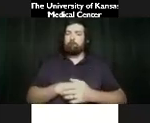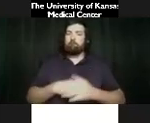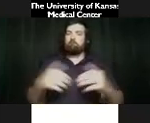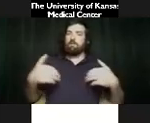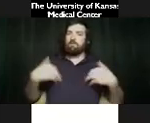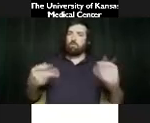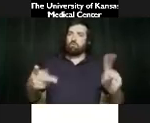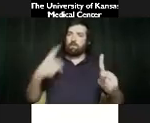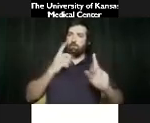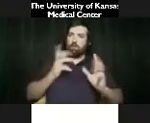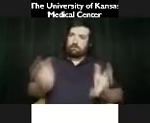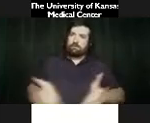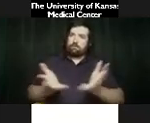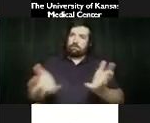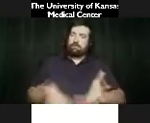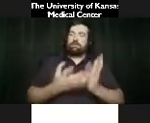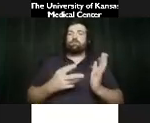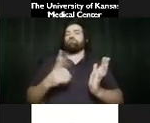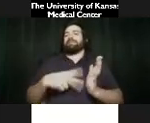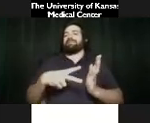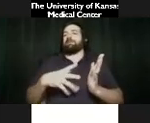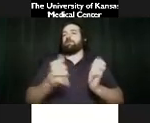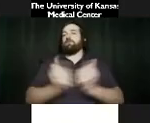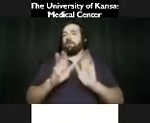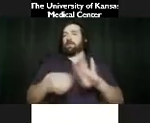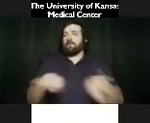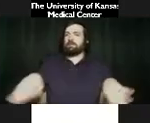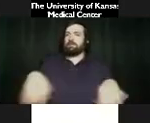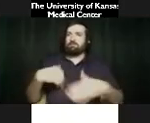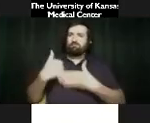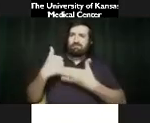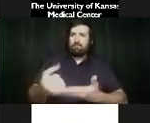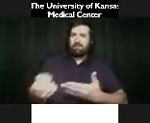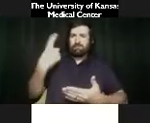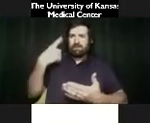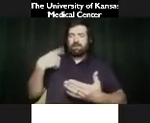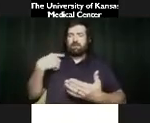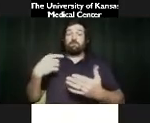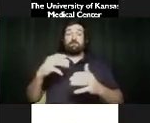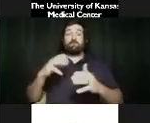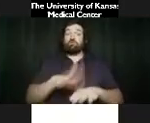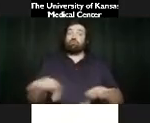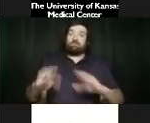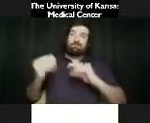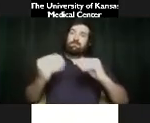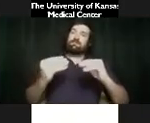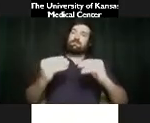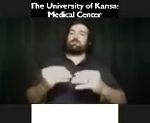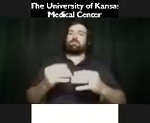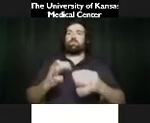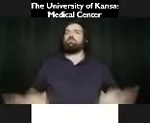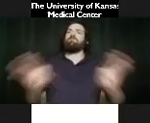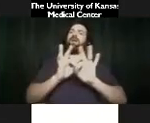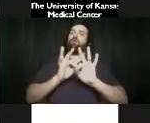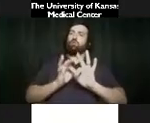encourage parents to read to their children, help their children understand the value of education, the value of reading.